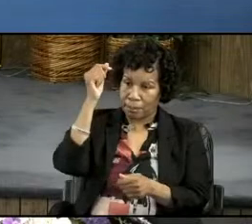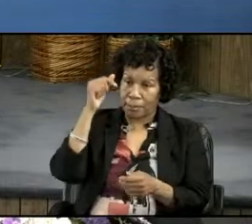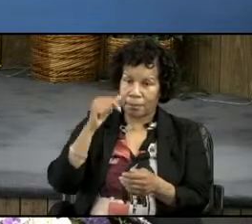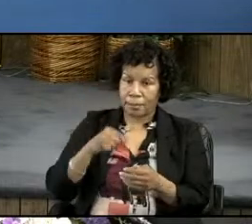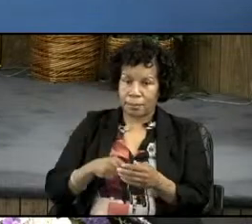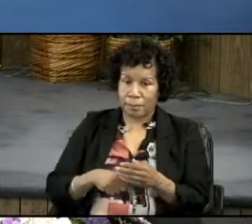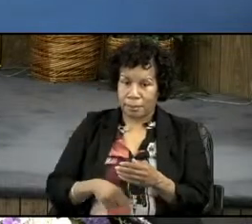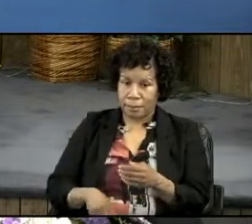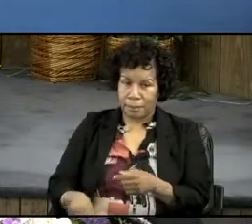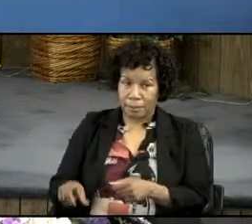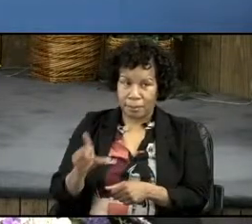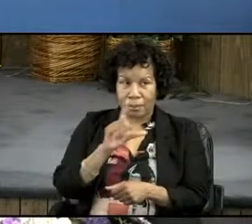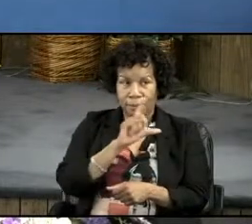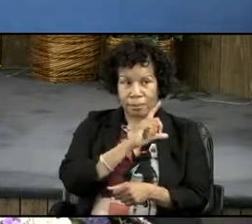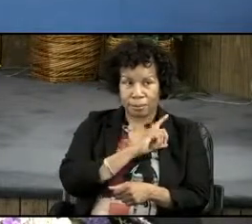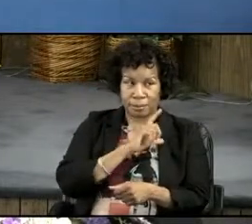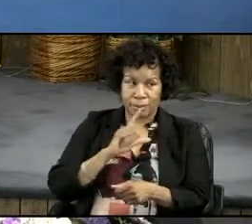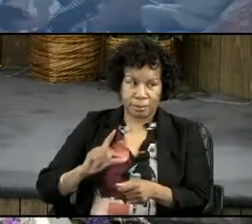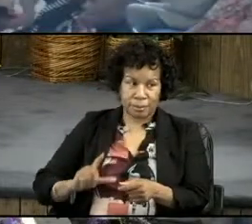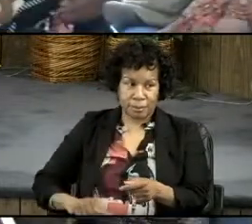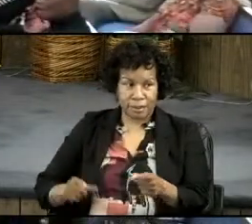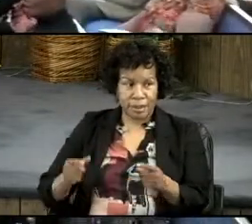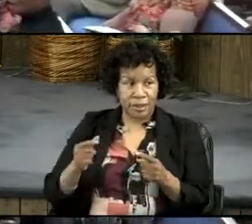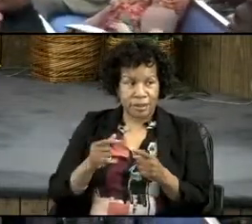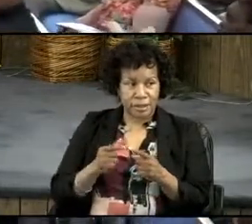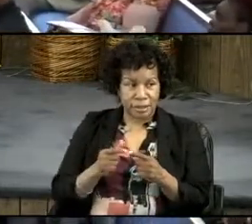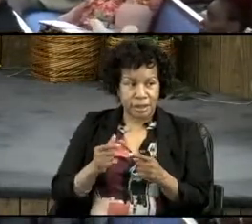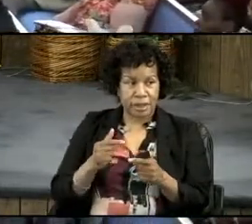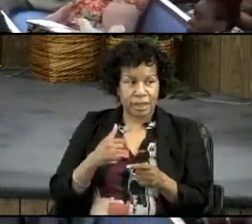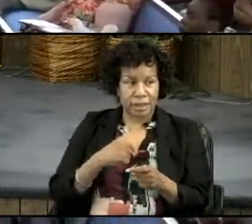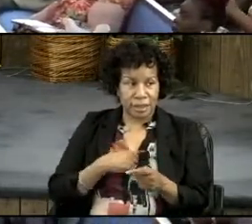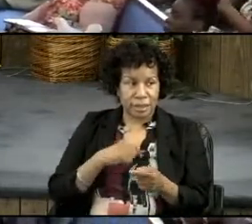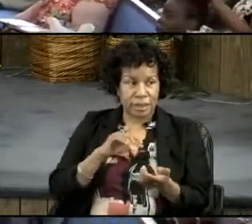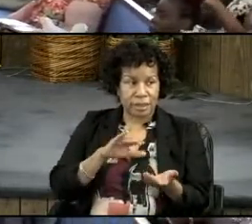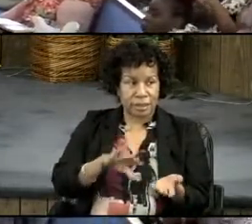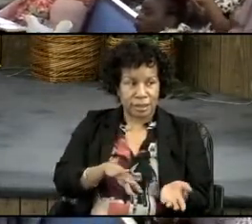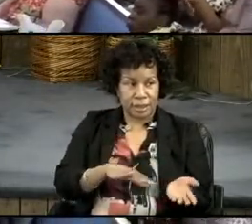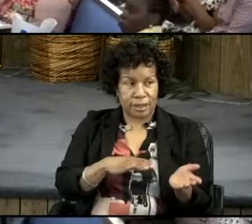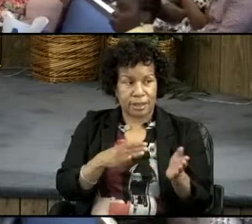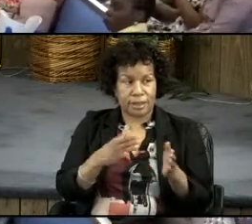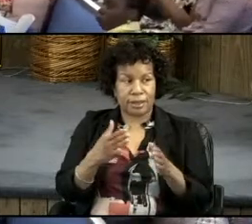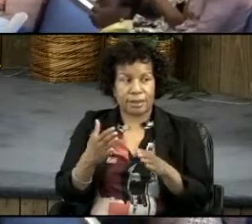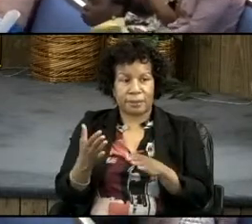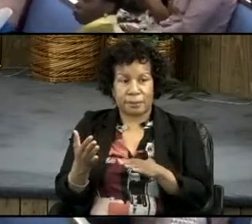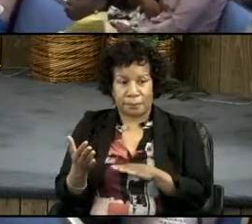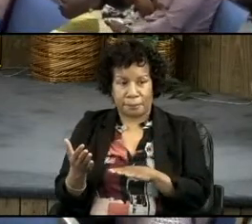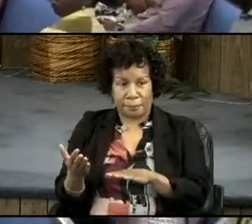trust in the Lord. Till I